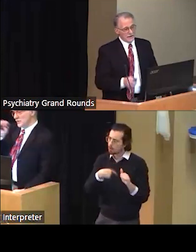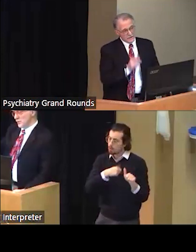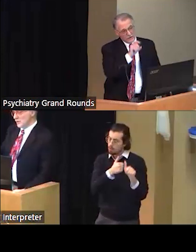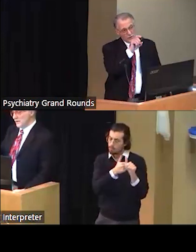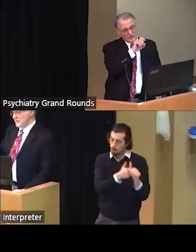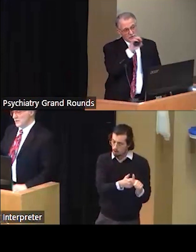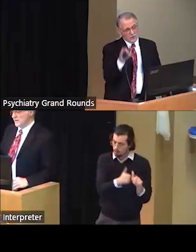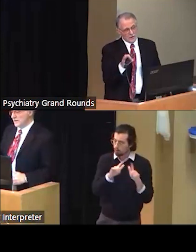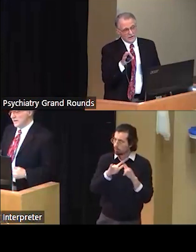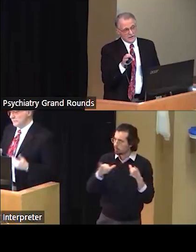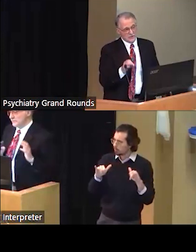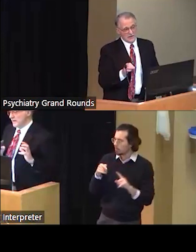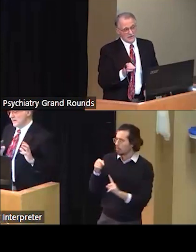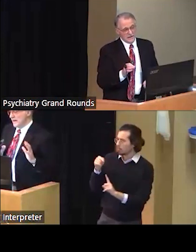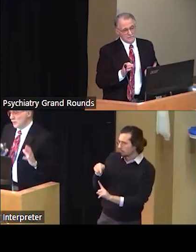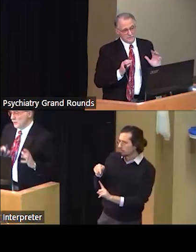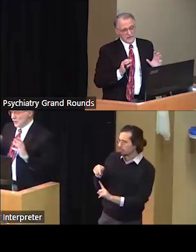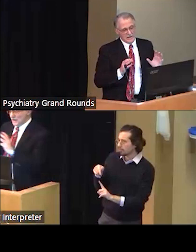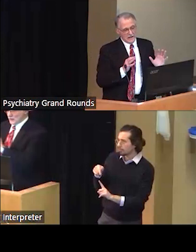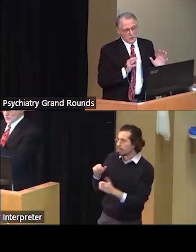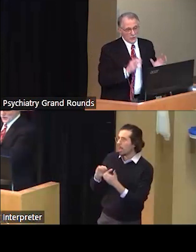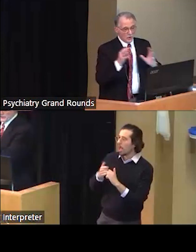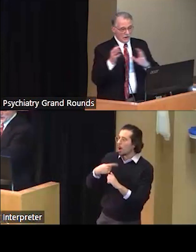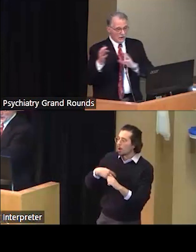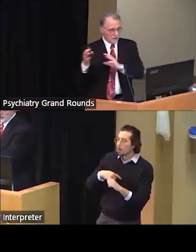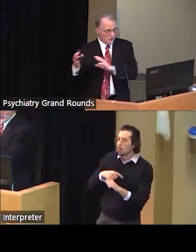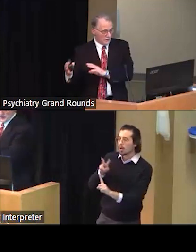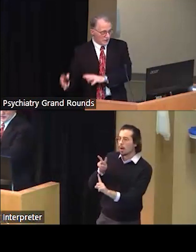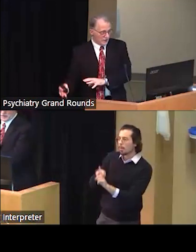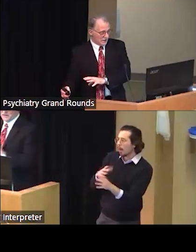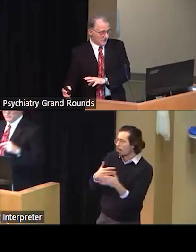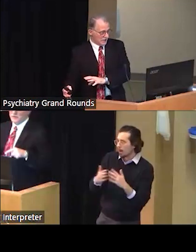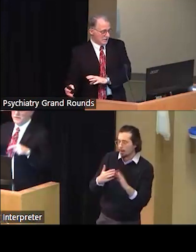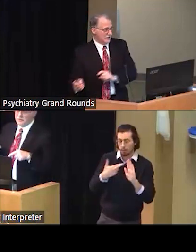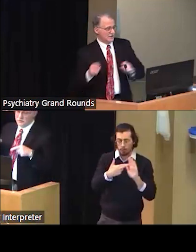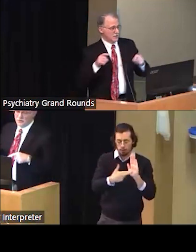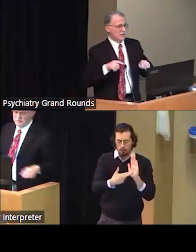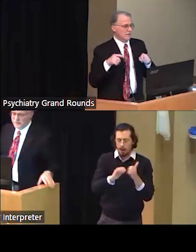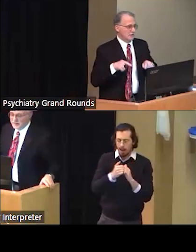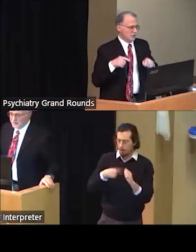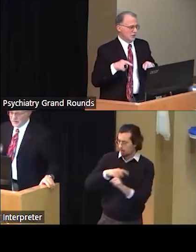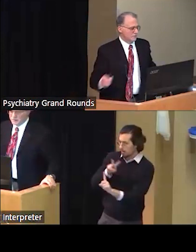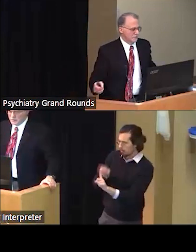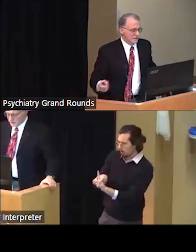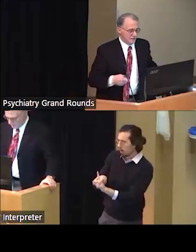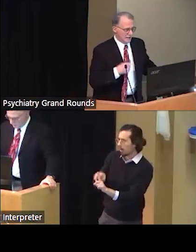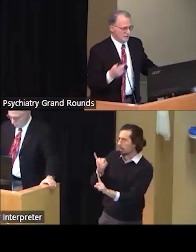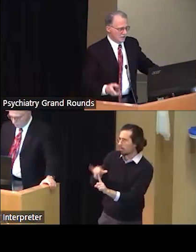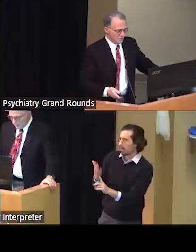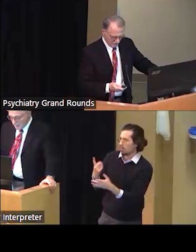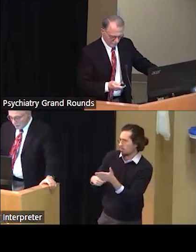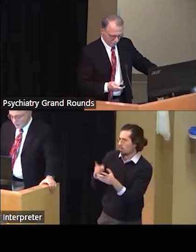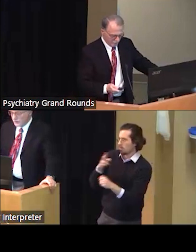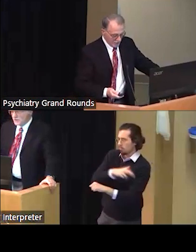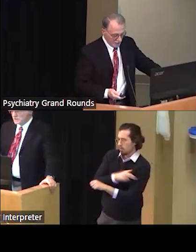way where the control is really how we roll out whatever regulation it is. That's where we have control. That's at the